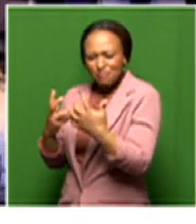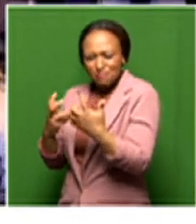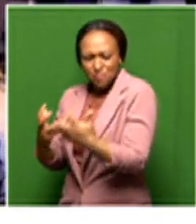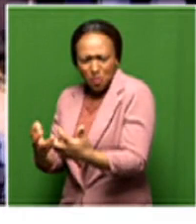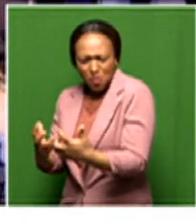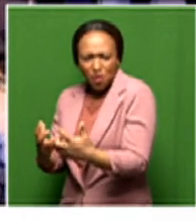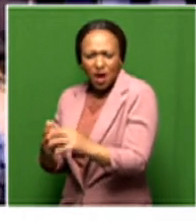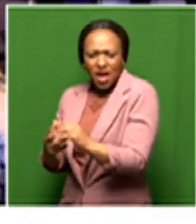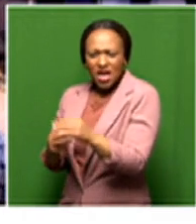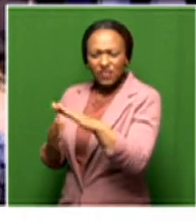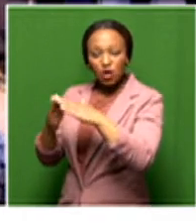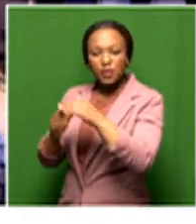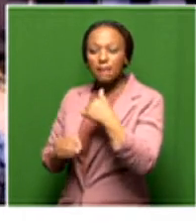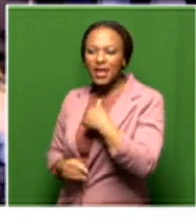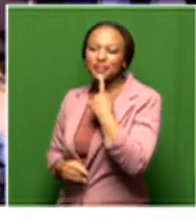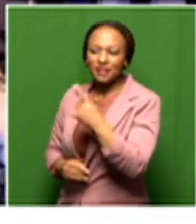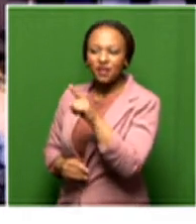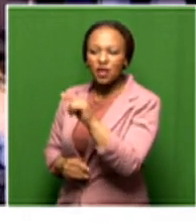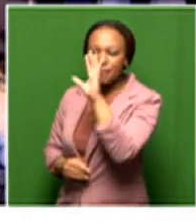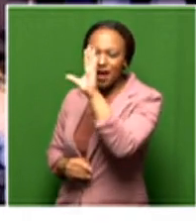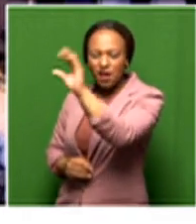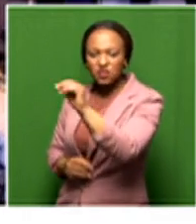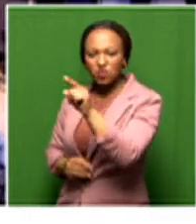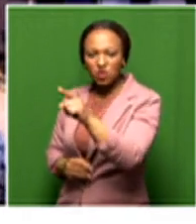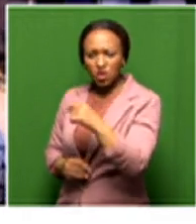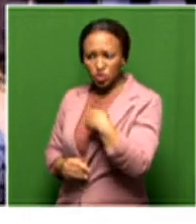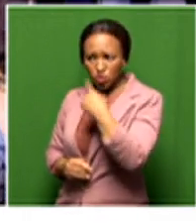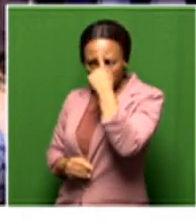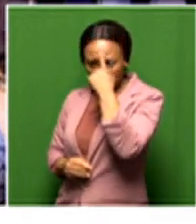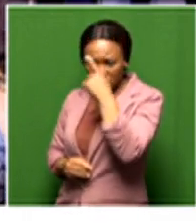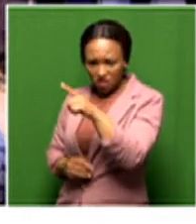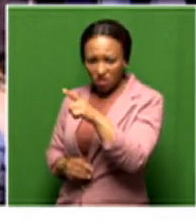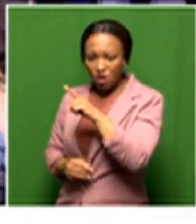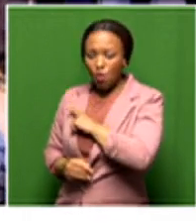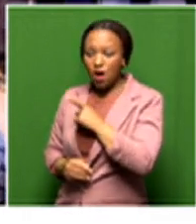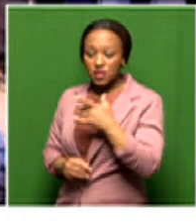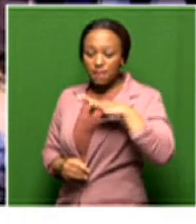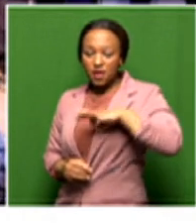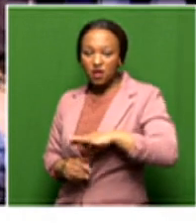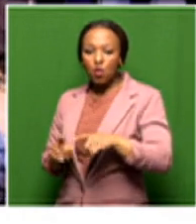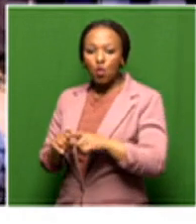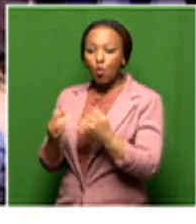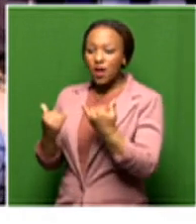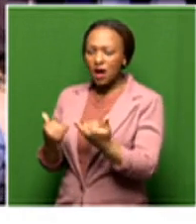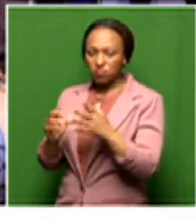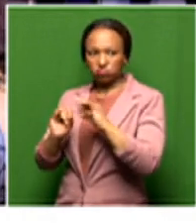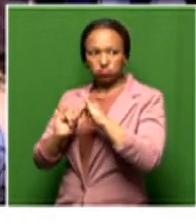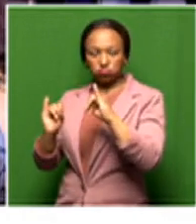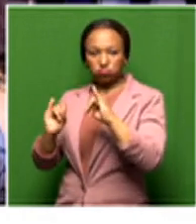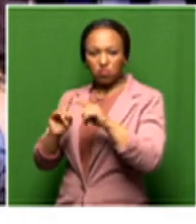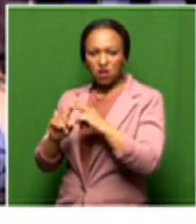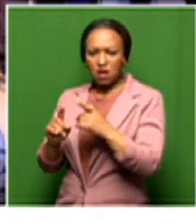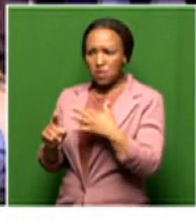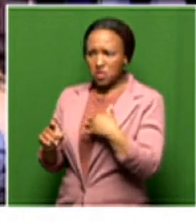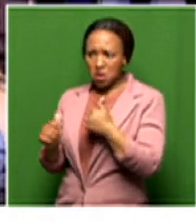exists in those communities. And I'm saying to you, I'm asking you, do you think, and especially now with the benefit of hindsight, that that was